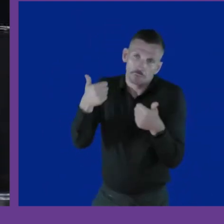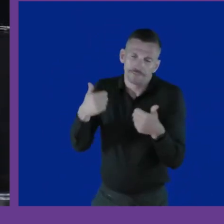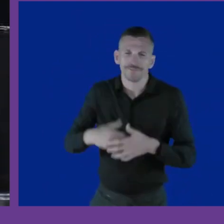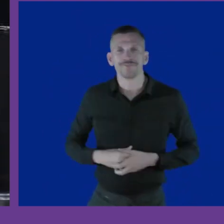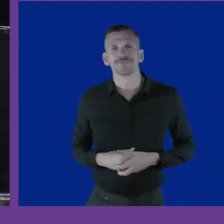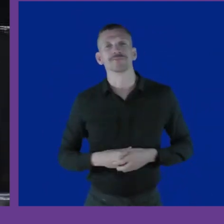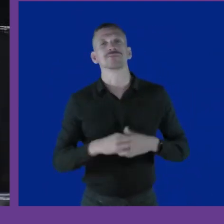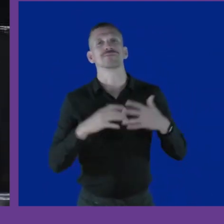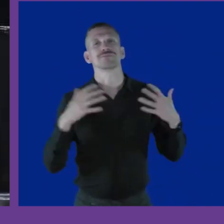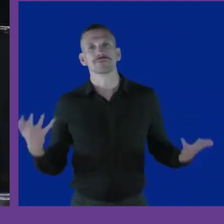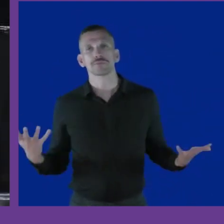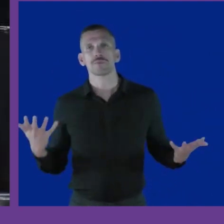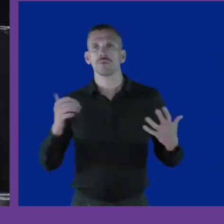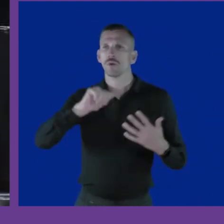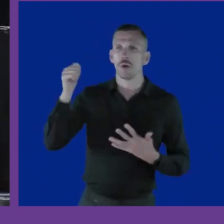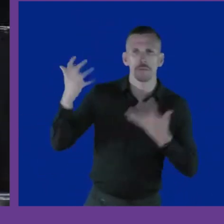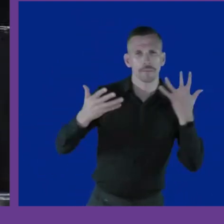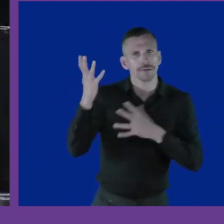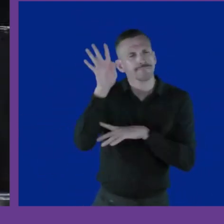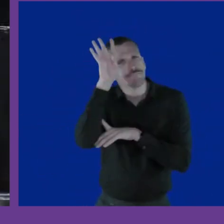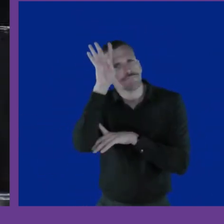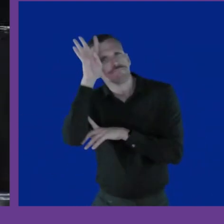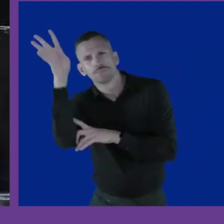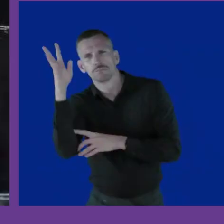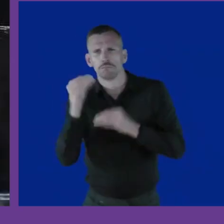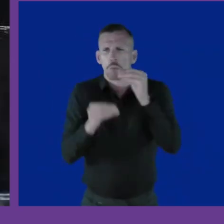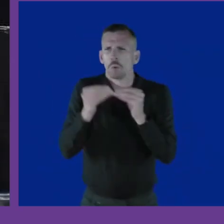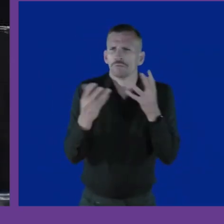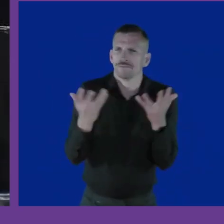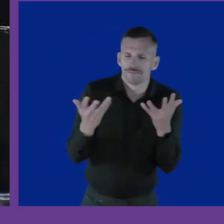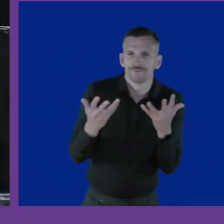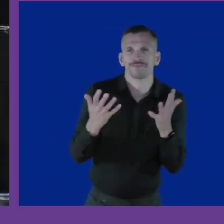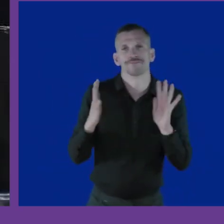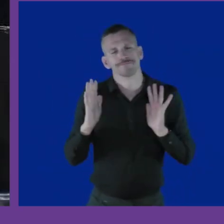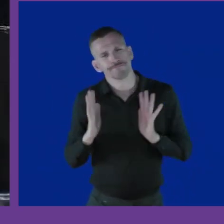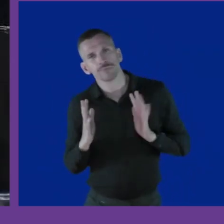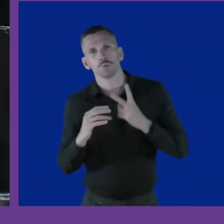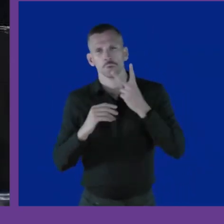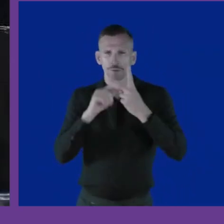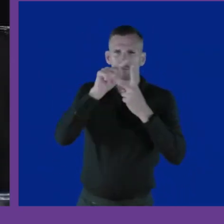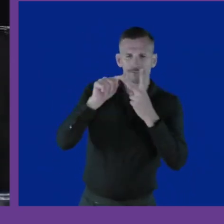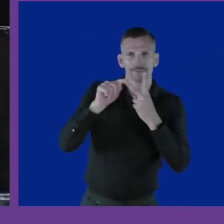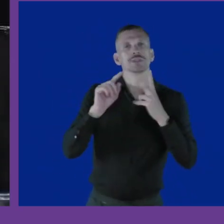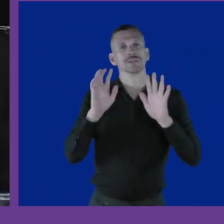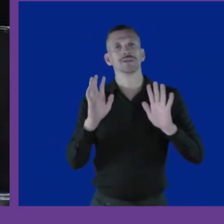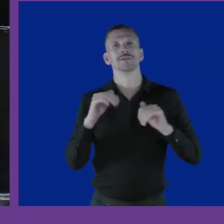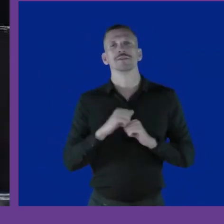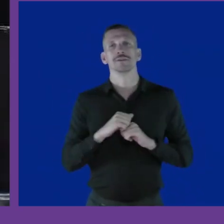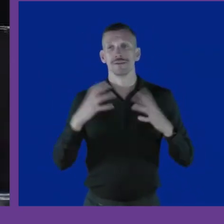just more issues into this pool, is we are hoping to design those existing